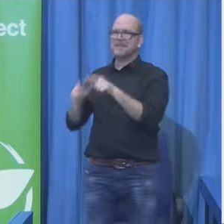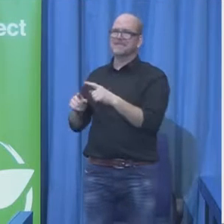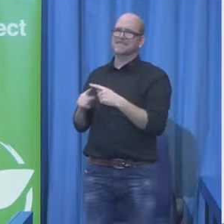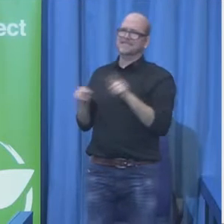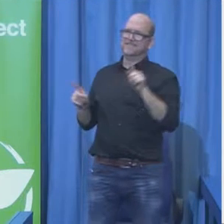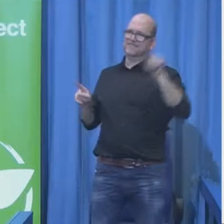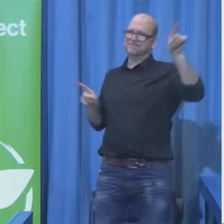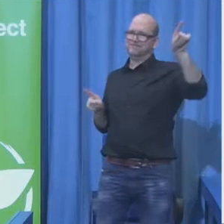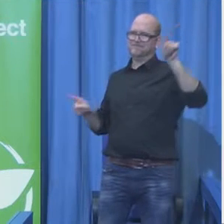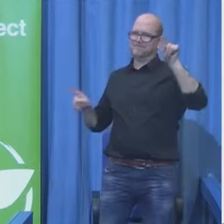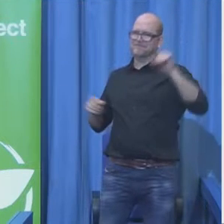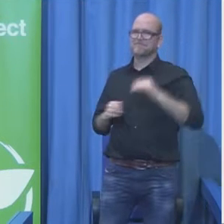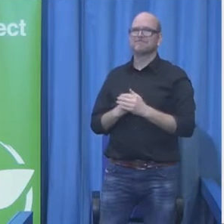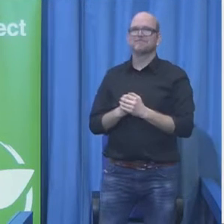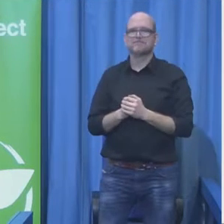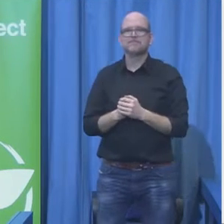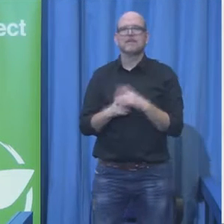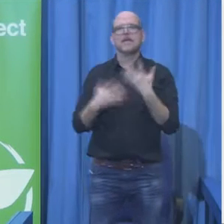the